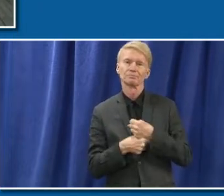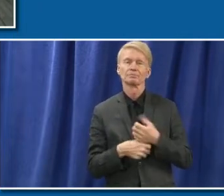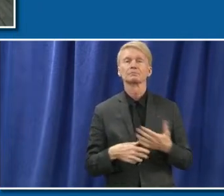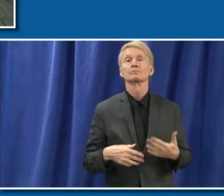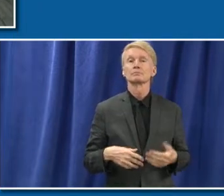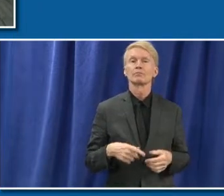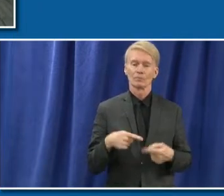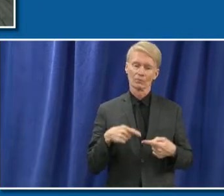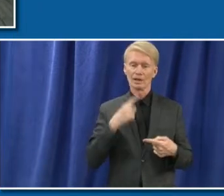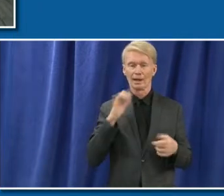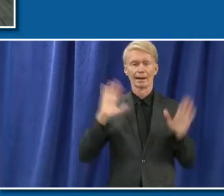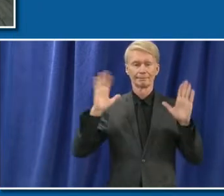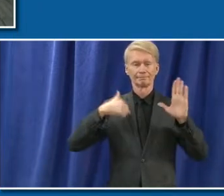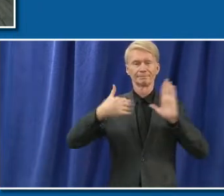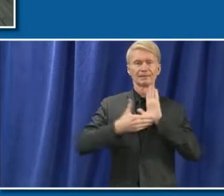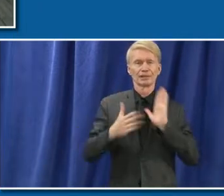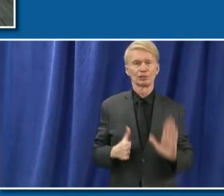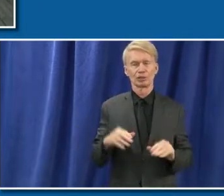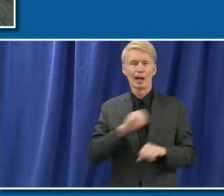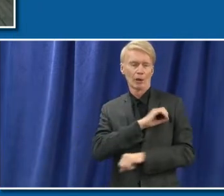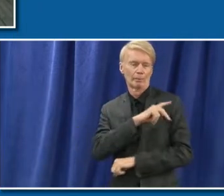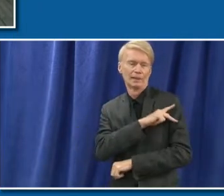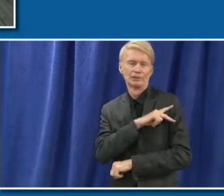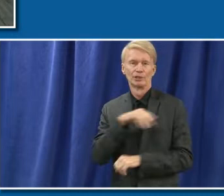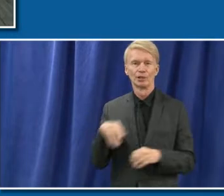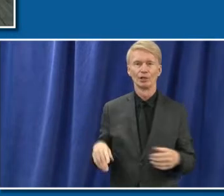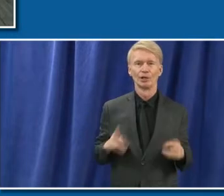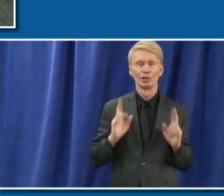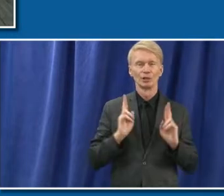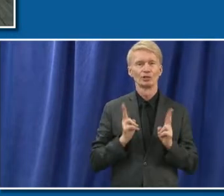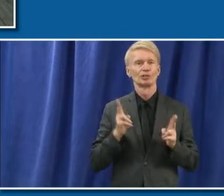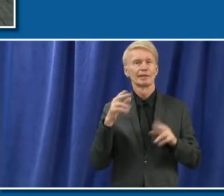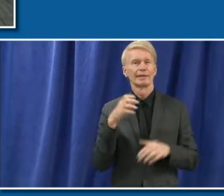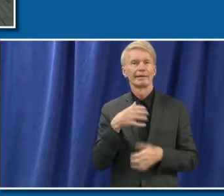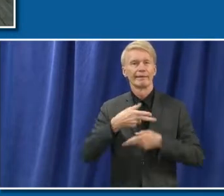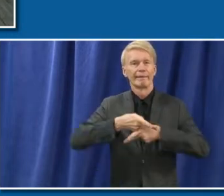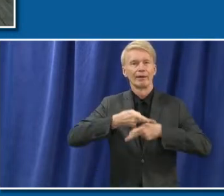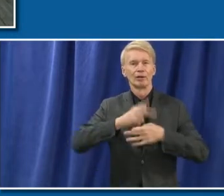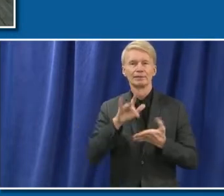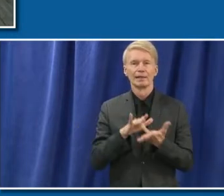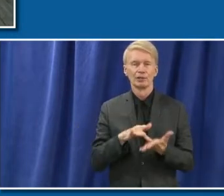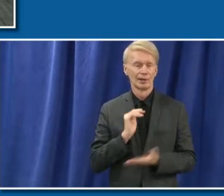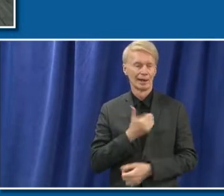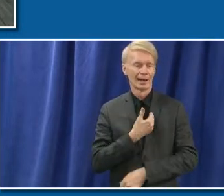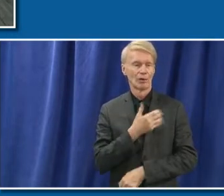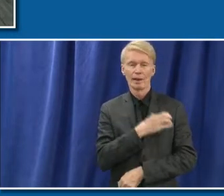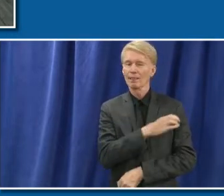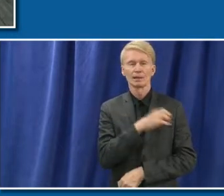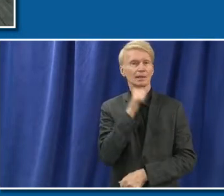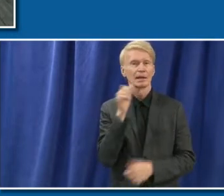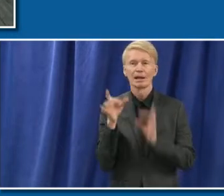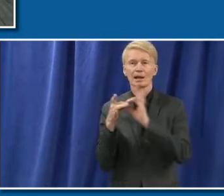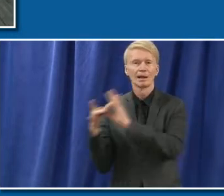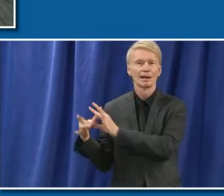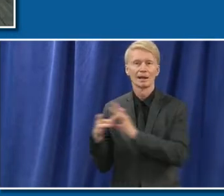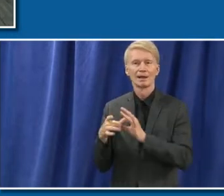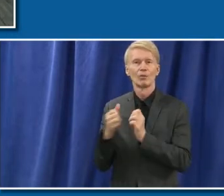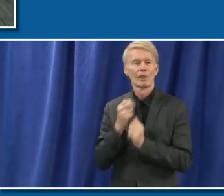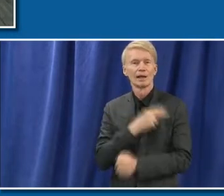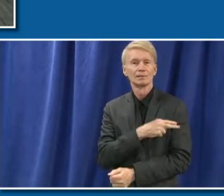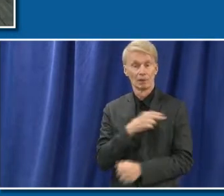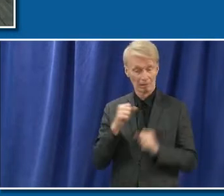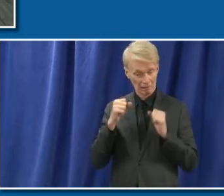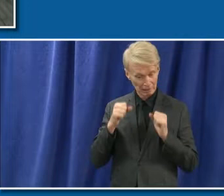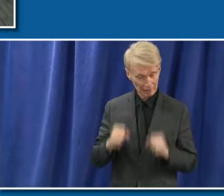So we've got one: I'm a physician working in an outpatient urgent care center in Chicago. Our clinic is not affiliated with a hospital. How can healthcare workers